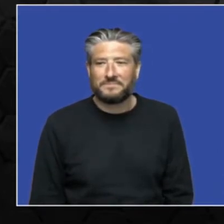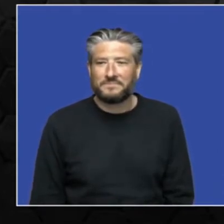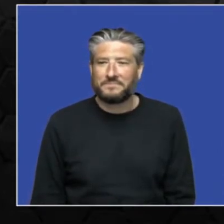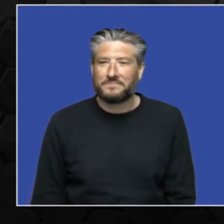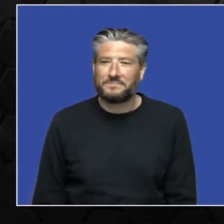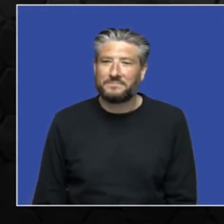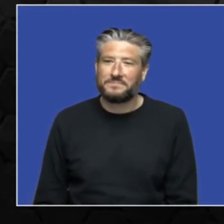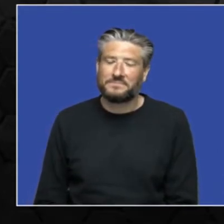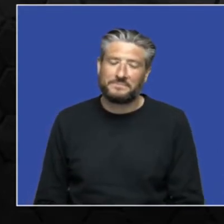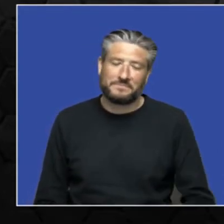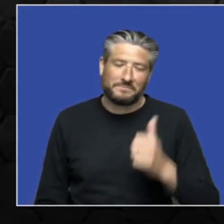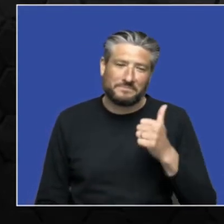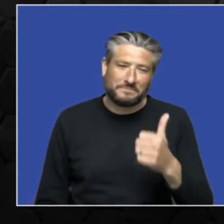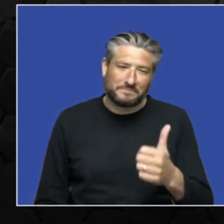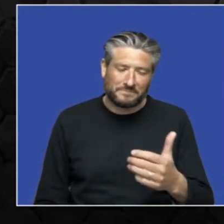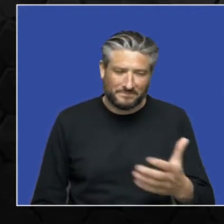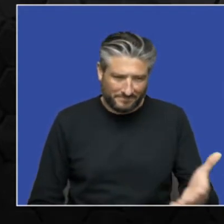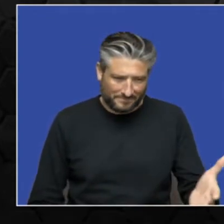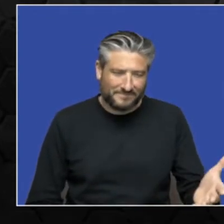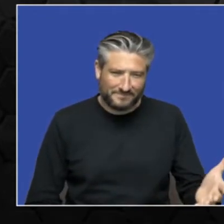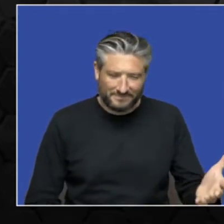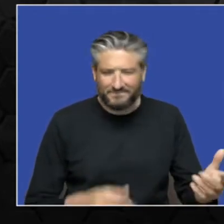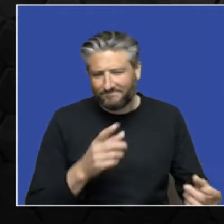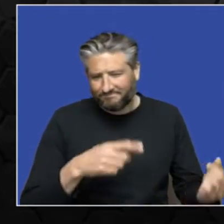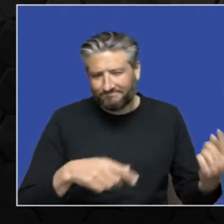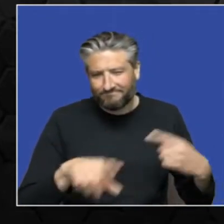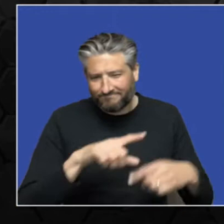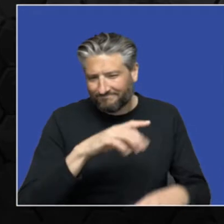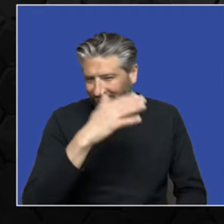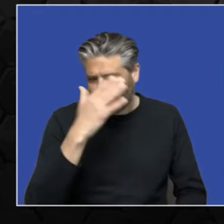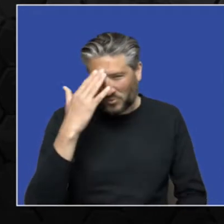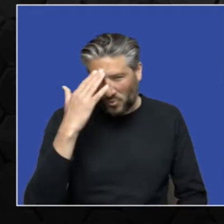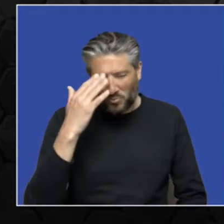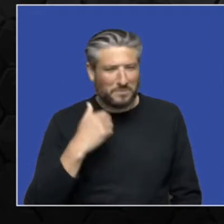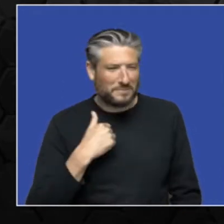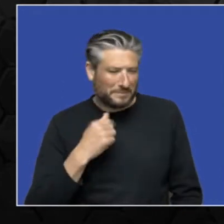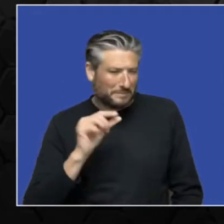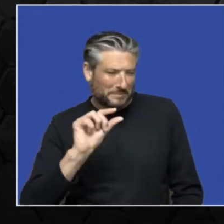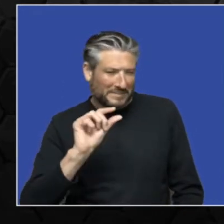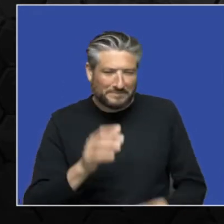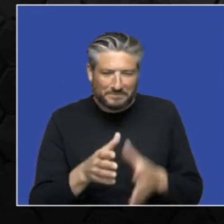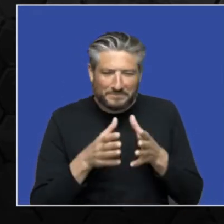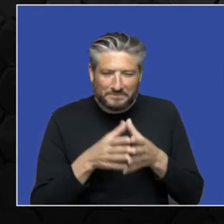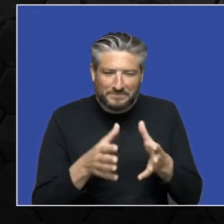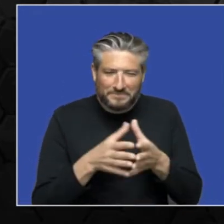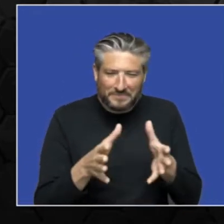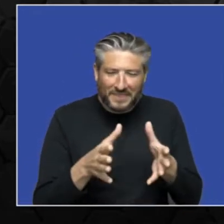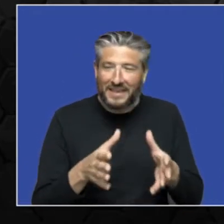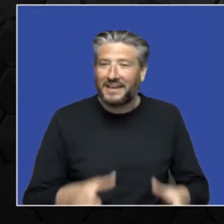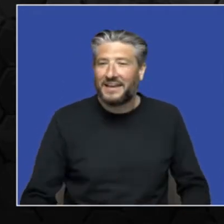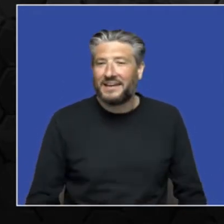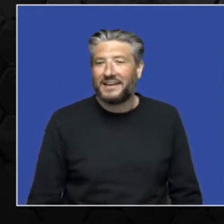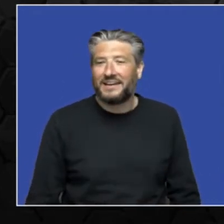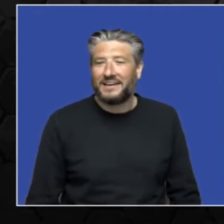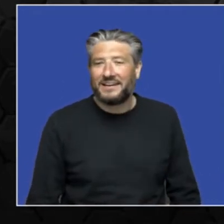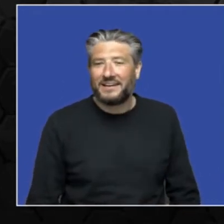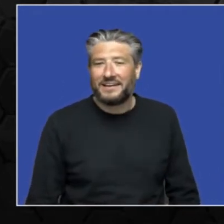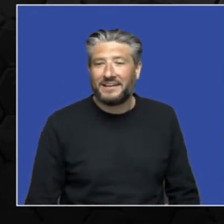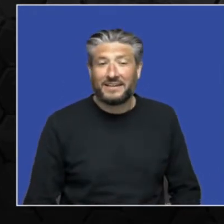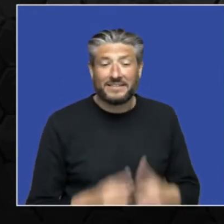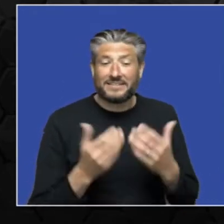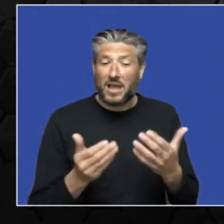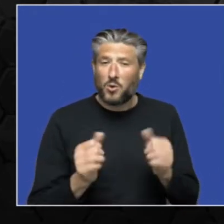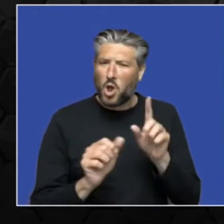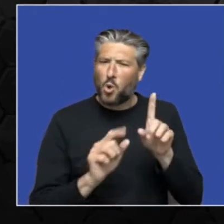So you've already learned a little bit about me. I've brought some more questions, so you can learn some fun facts about